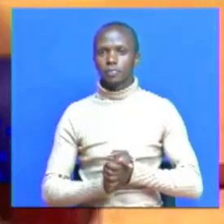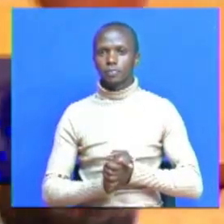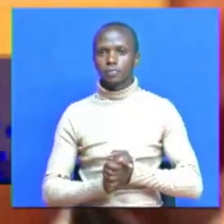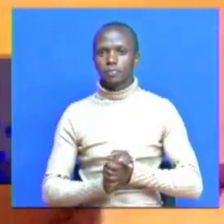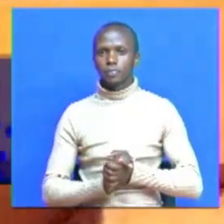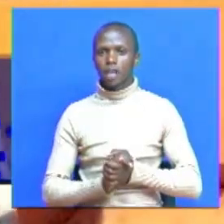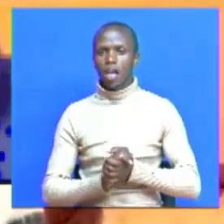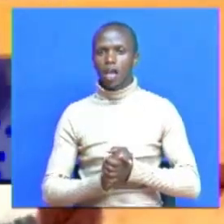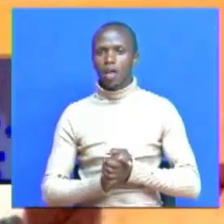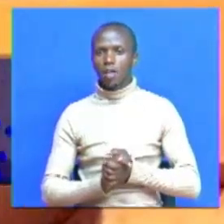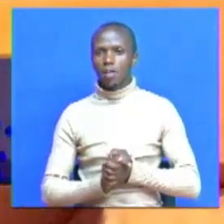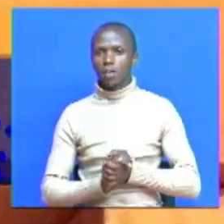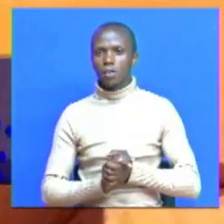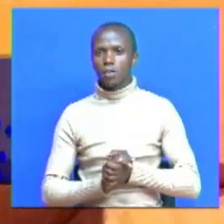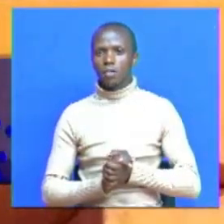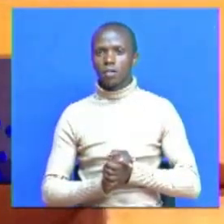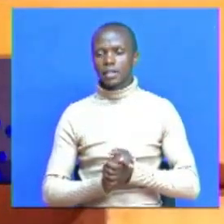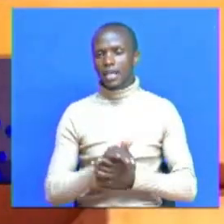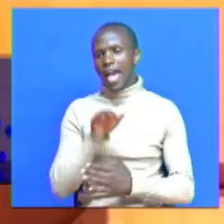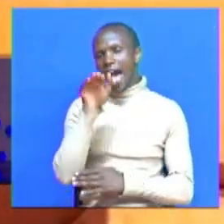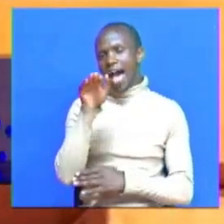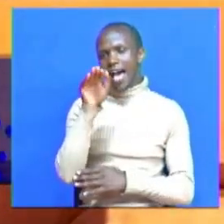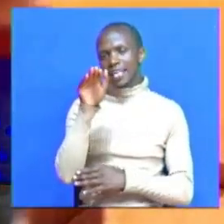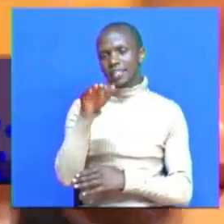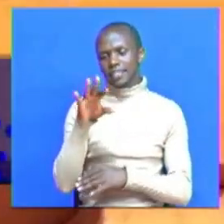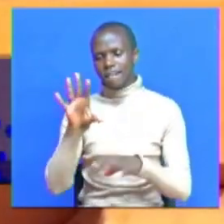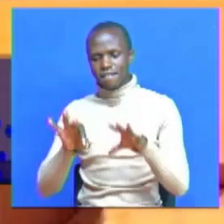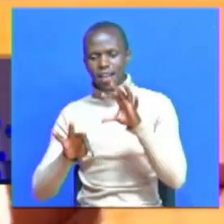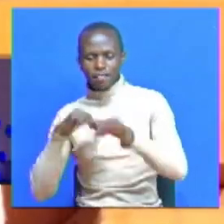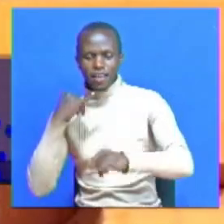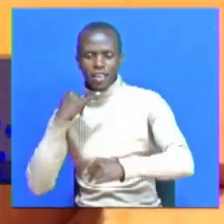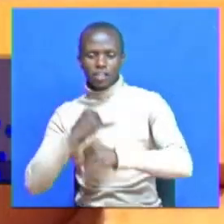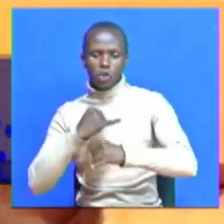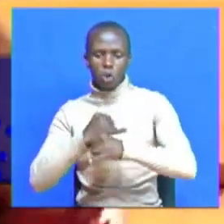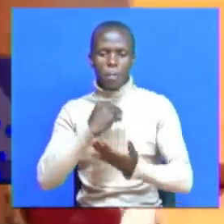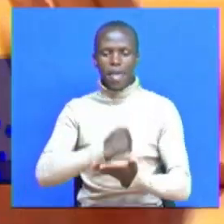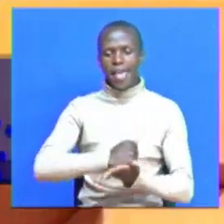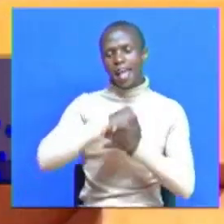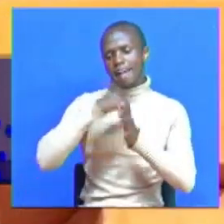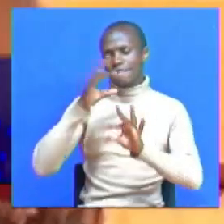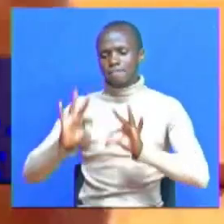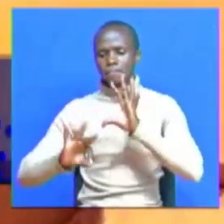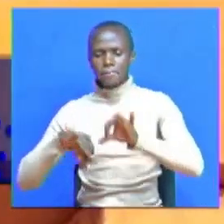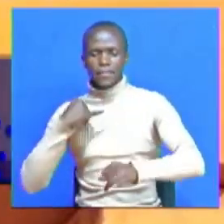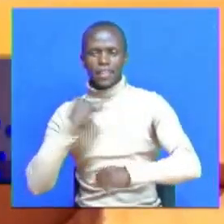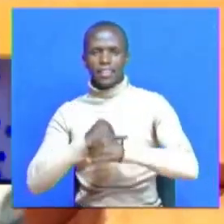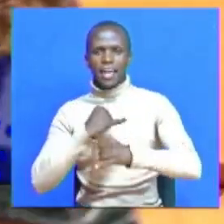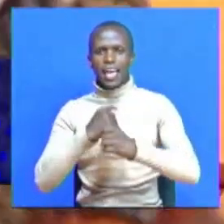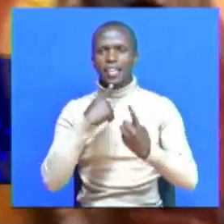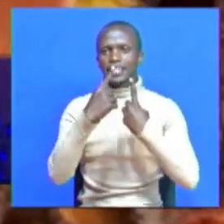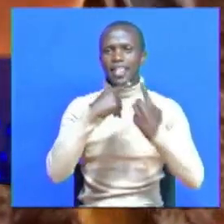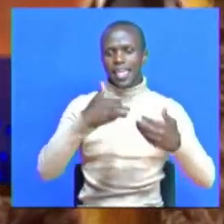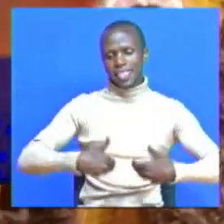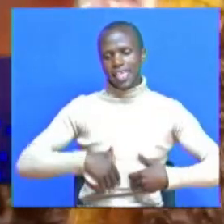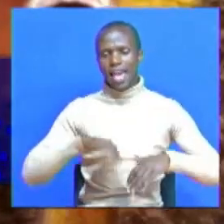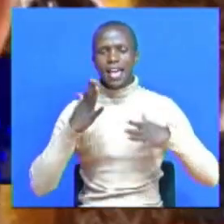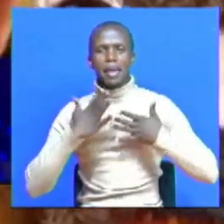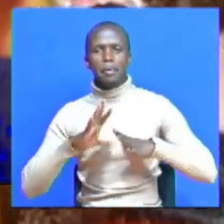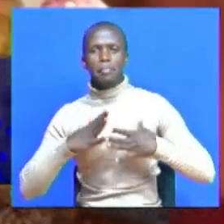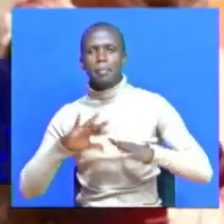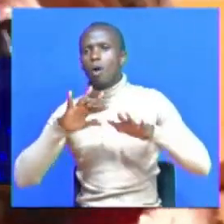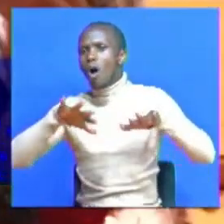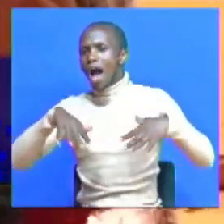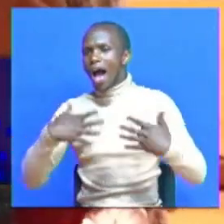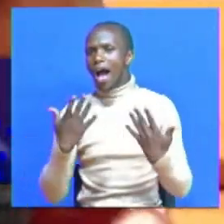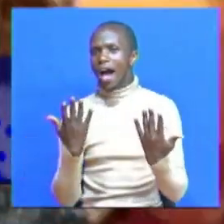to me, "Please meet after Kazi, meet after Kazi, this is my CV." And I keep telling the young people, there's